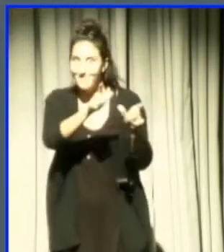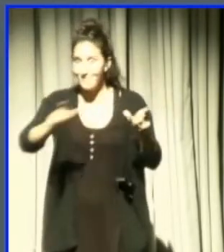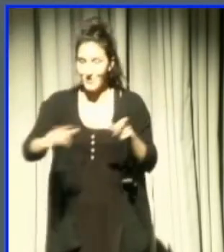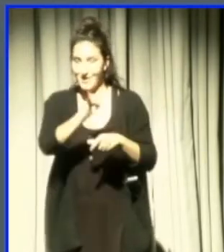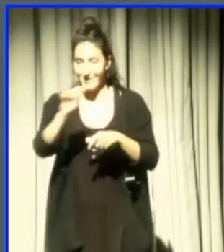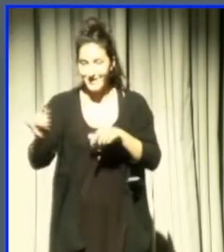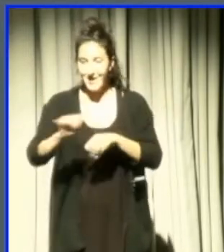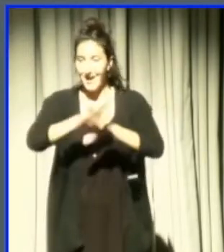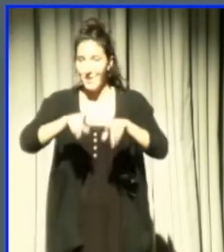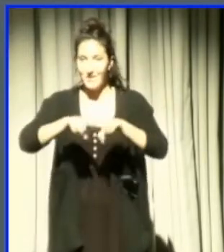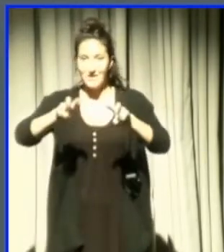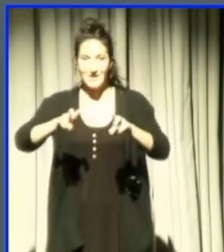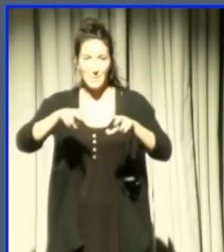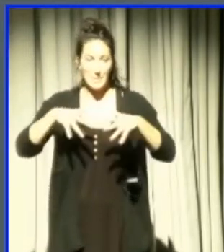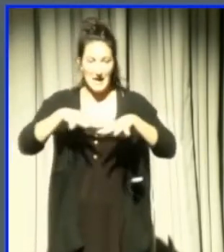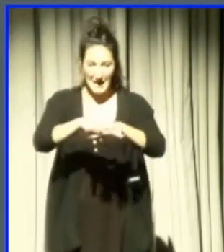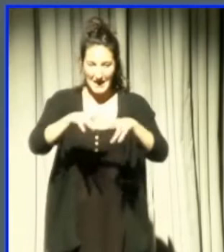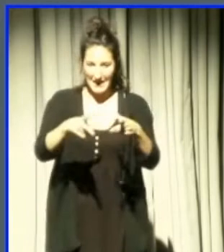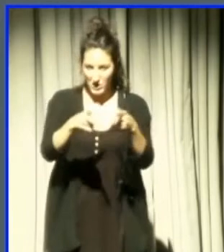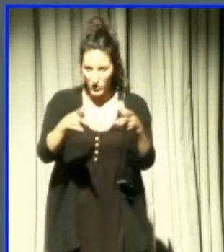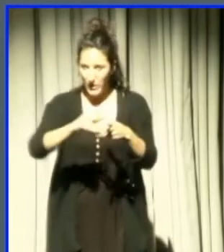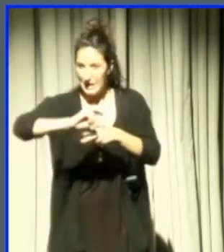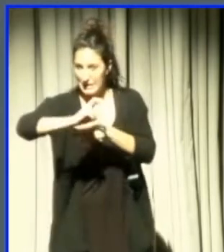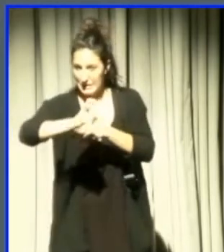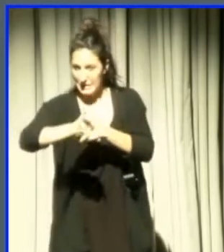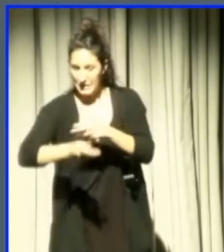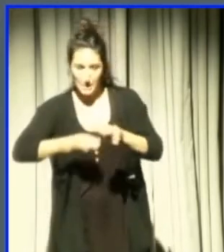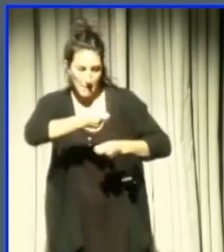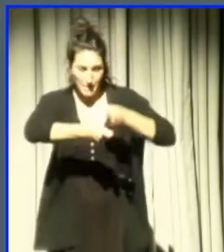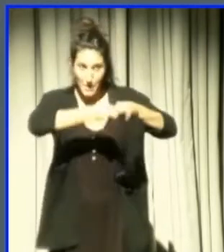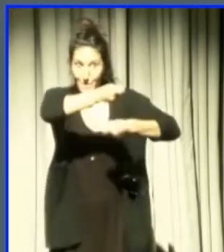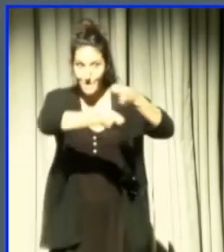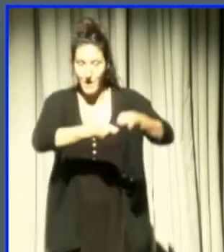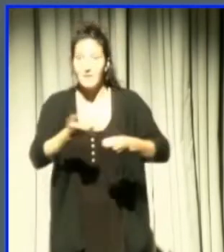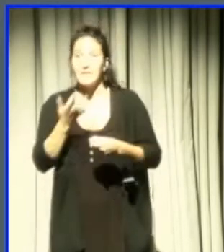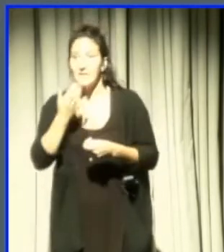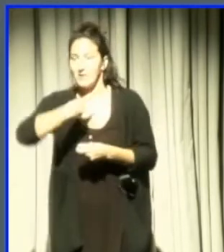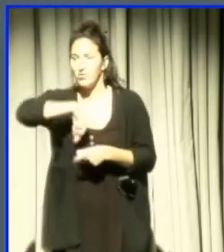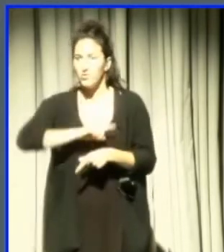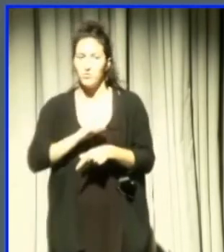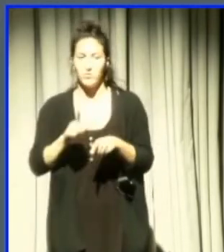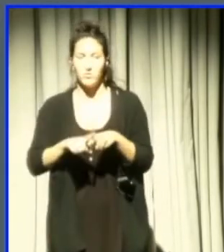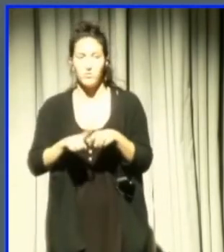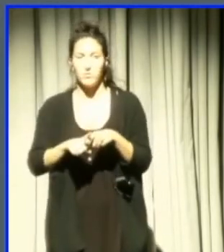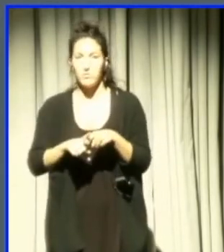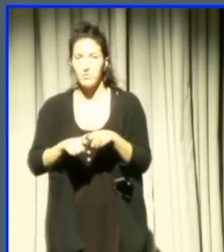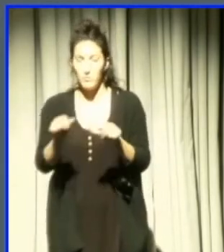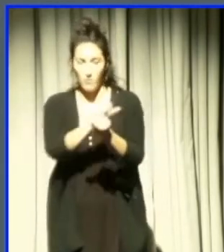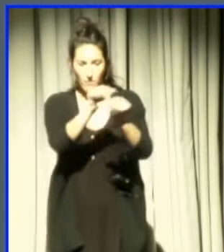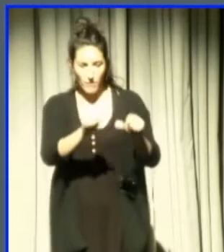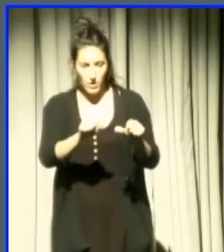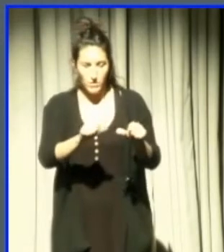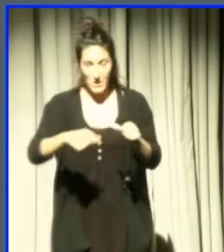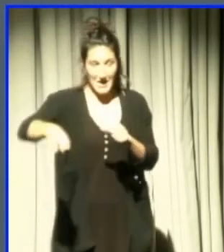So, and if we thought if we had a way to collect what they contribute and